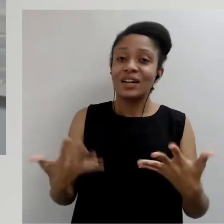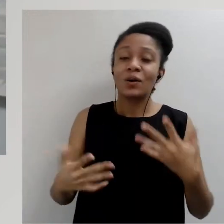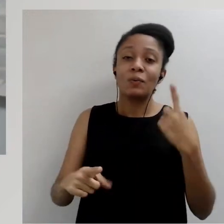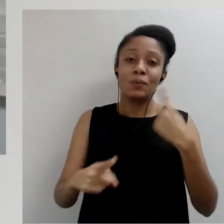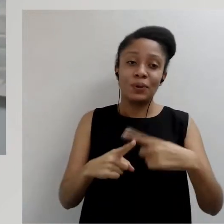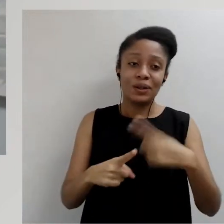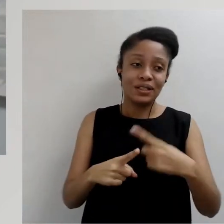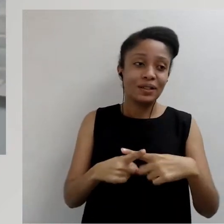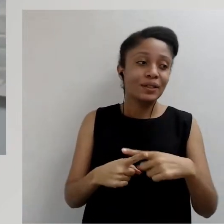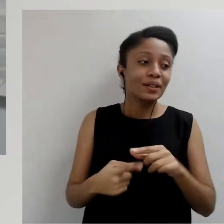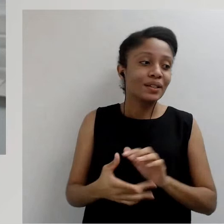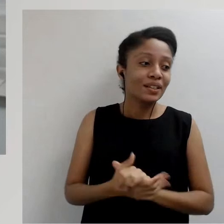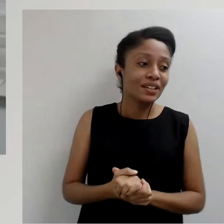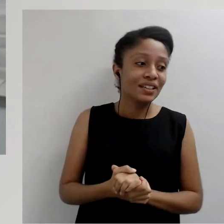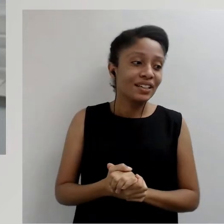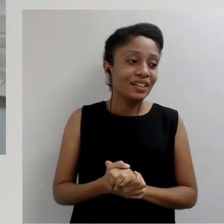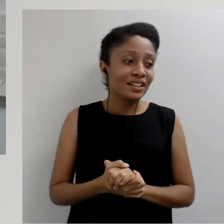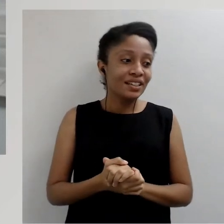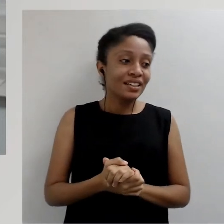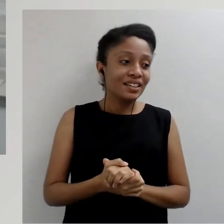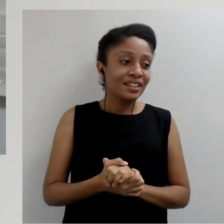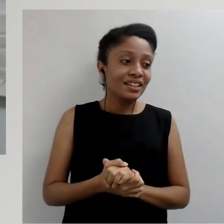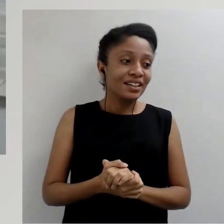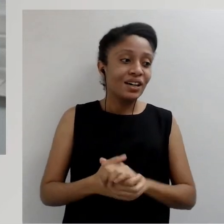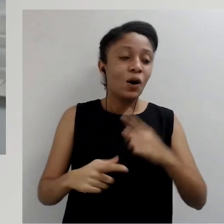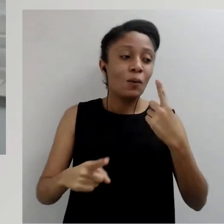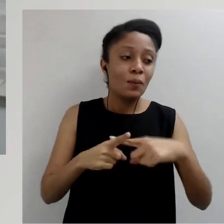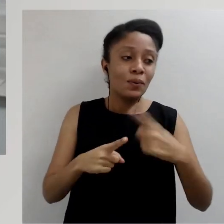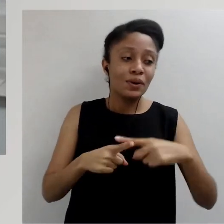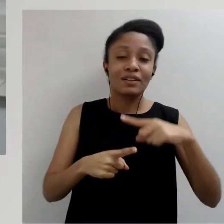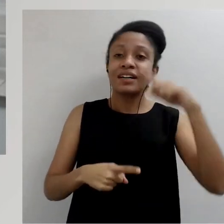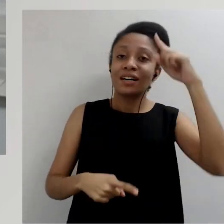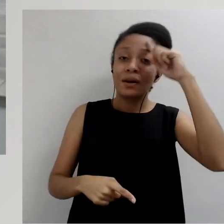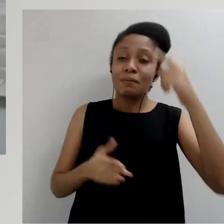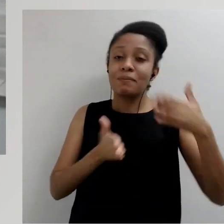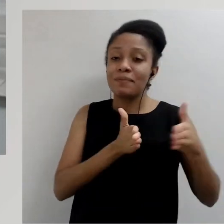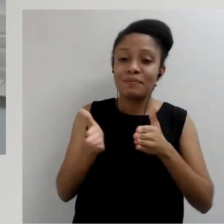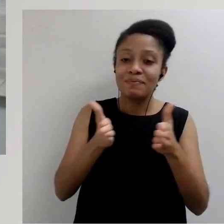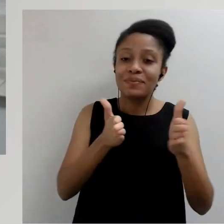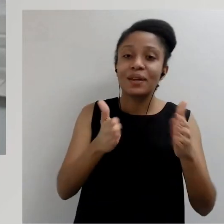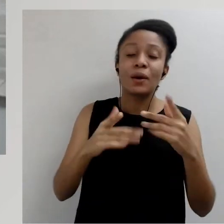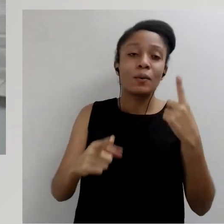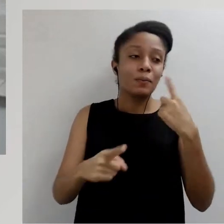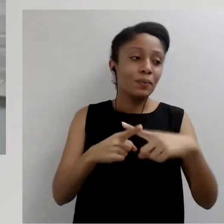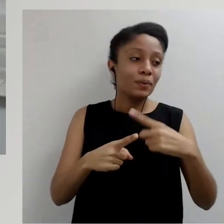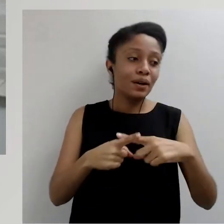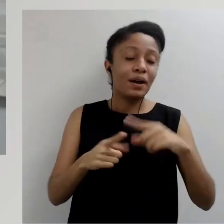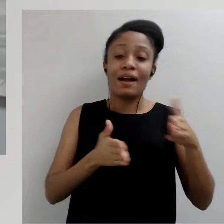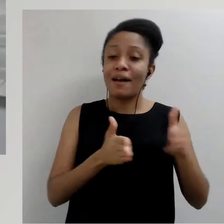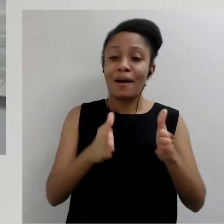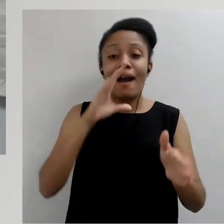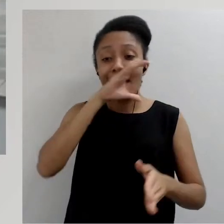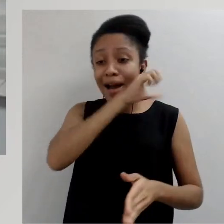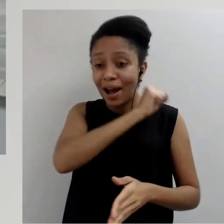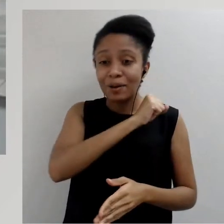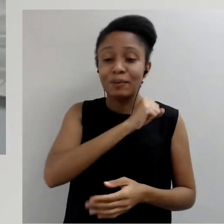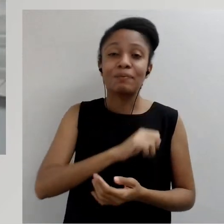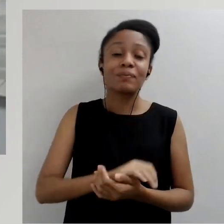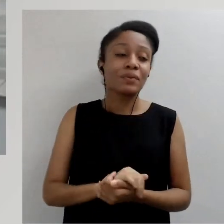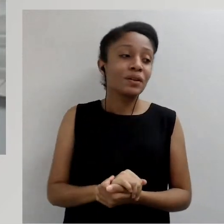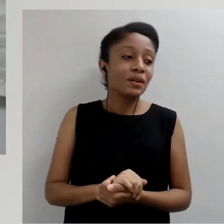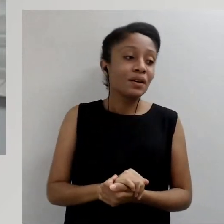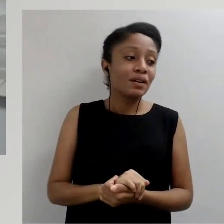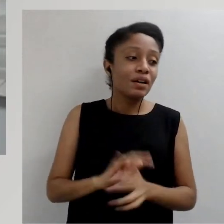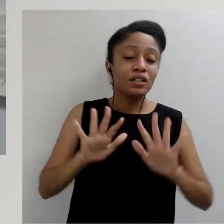Yeah, there's no recipe. There's no right recipe. Every day I try to understand what's